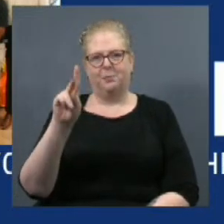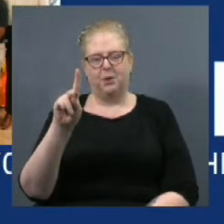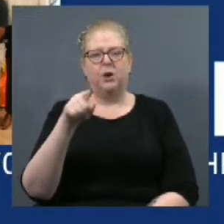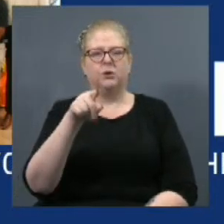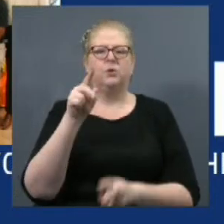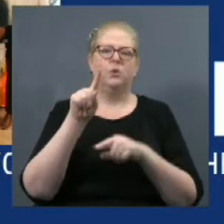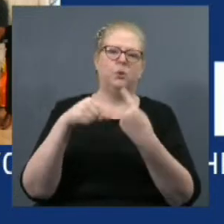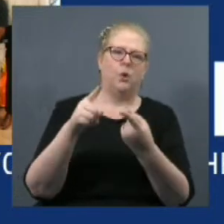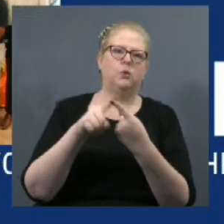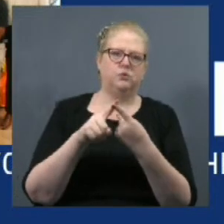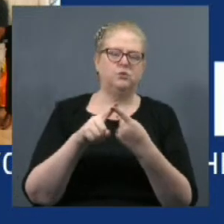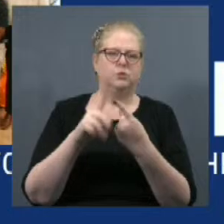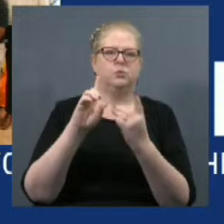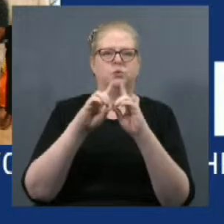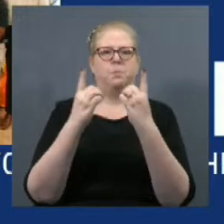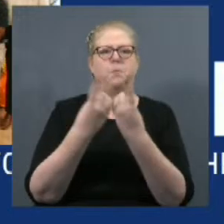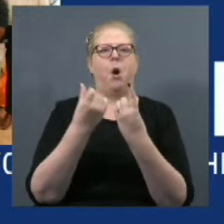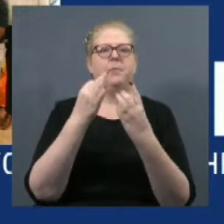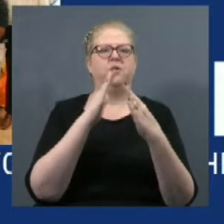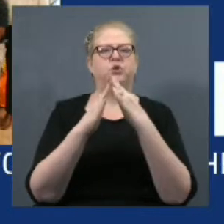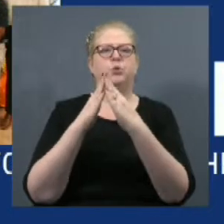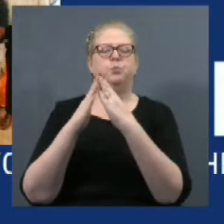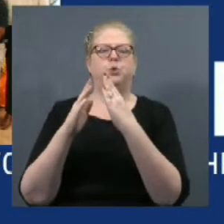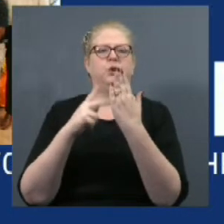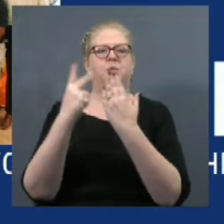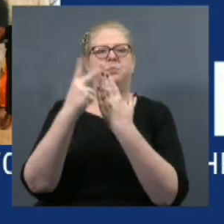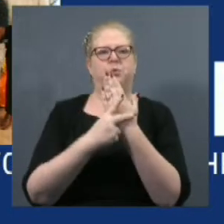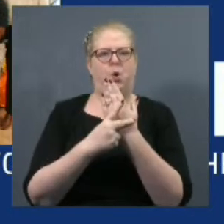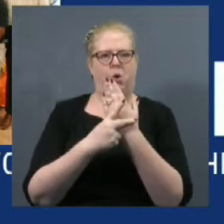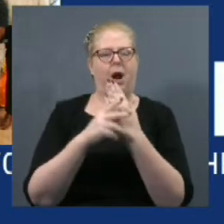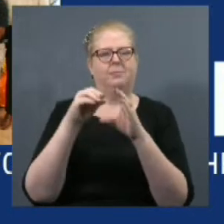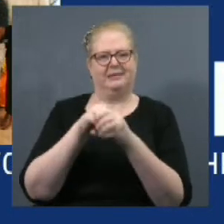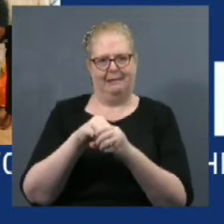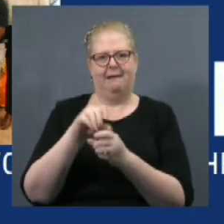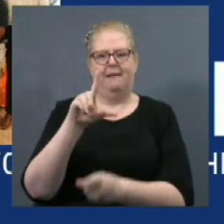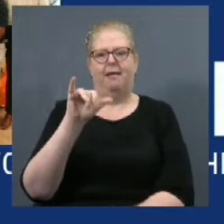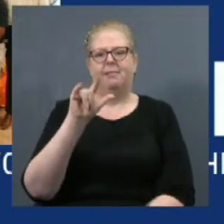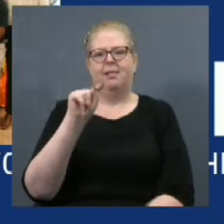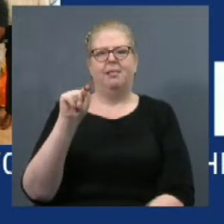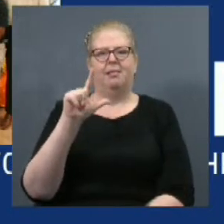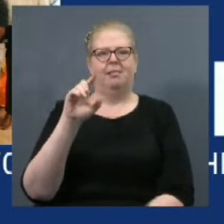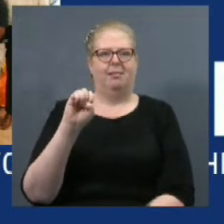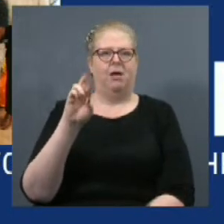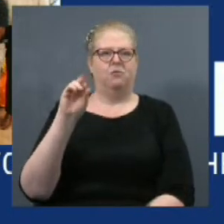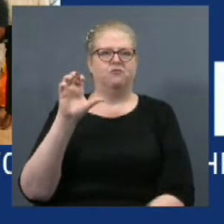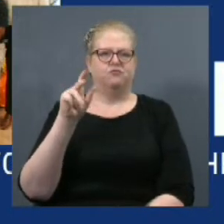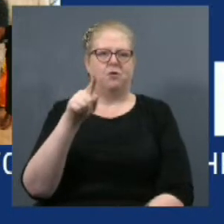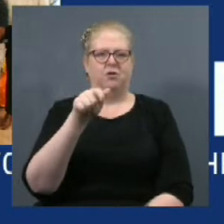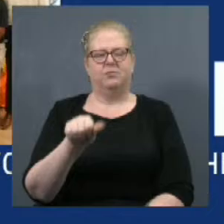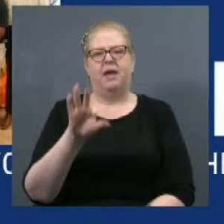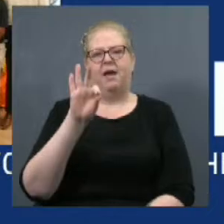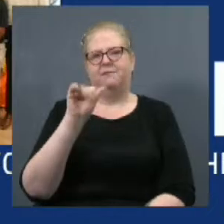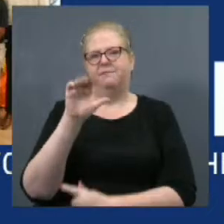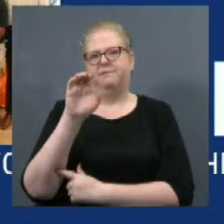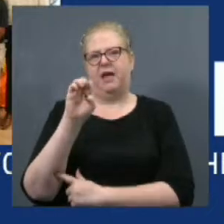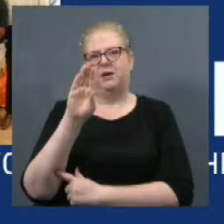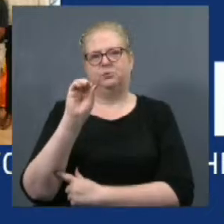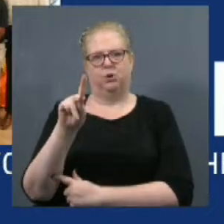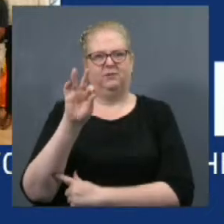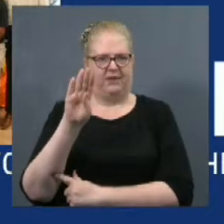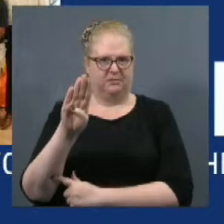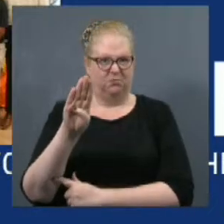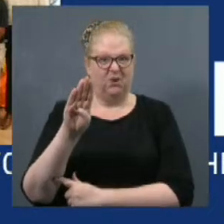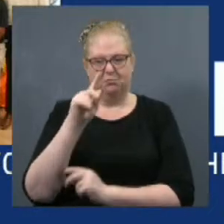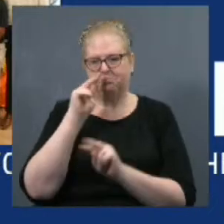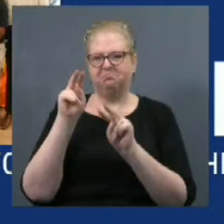for the City of Little Rock on Facebook and Instagram, you'll be able to continue to keep in touch or understand some of the things that we